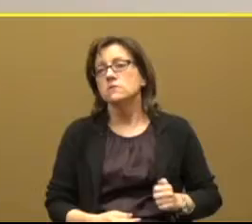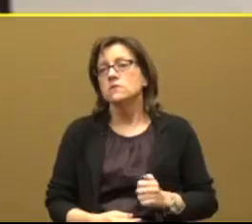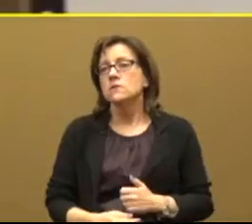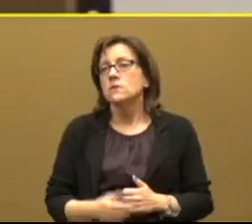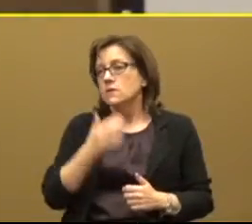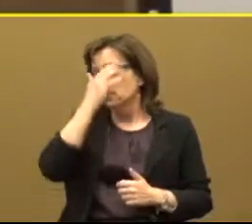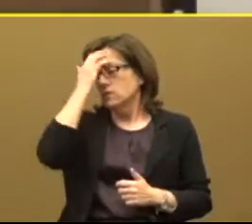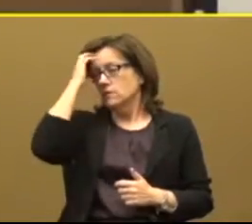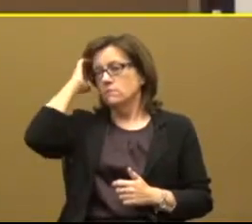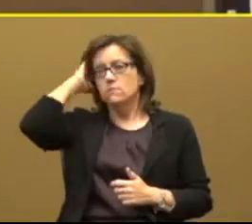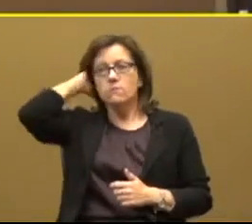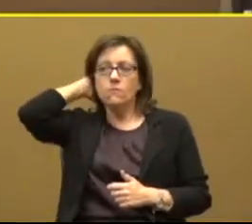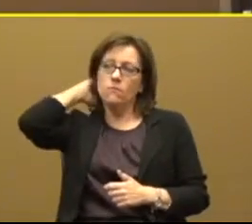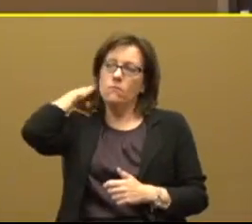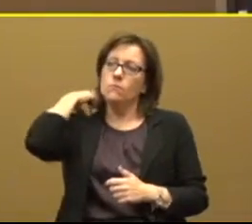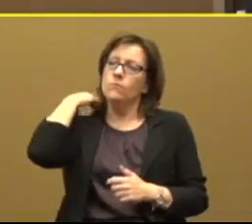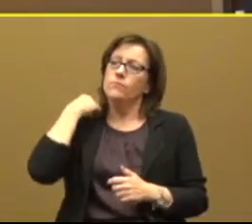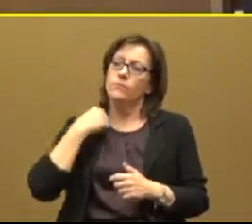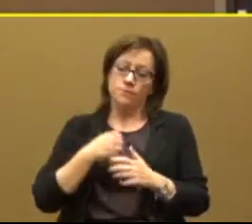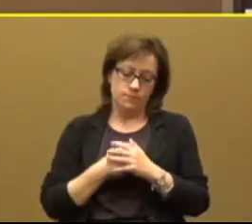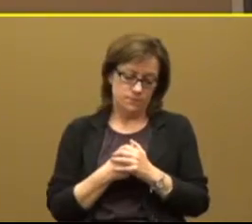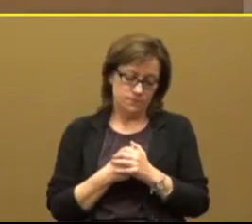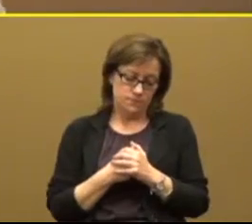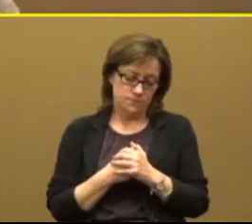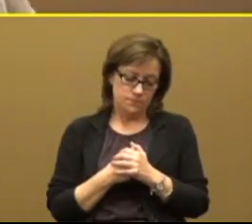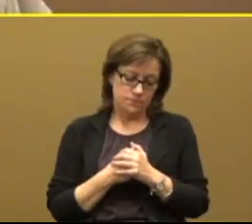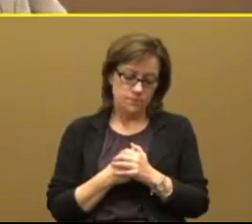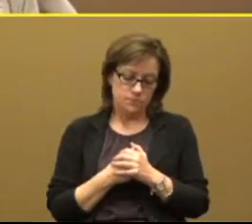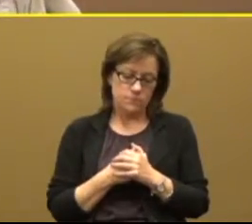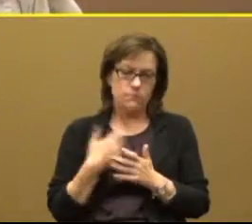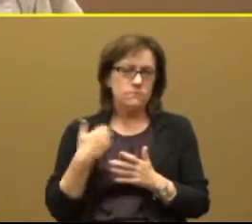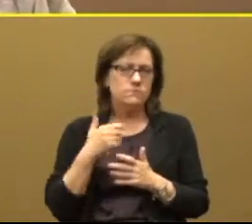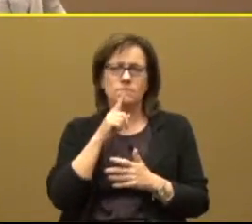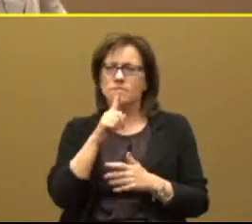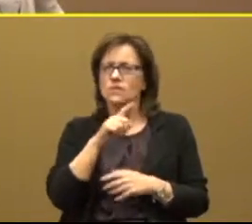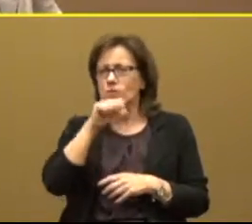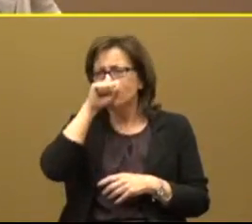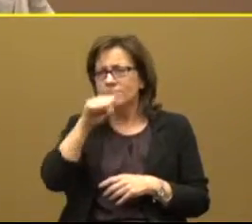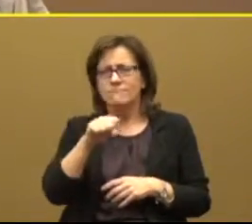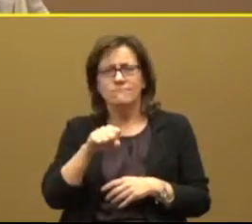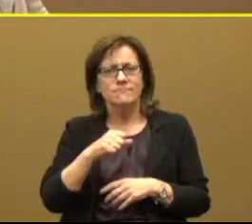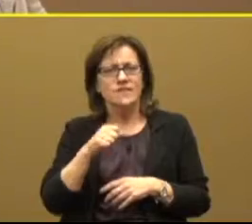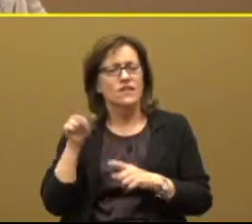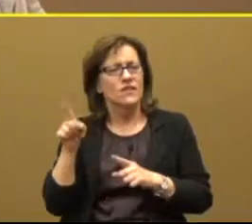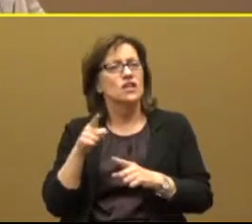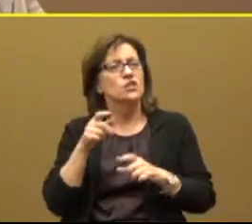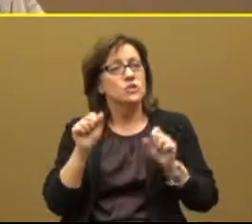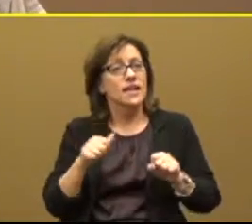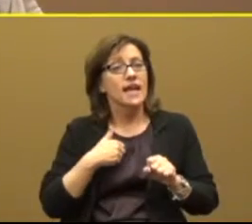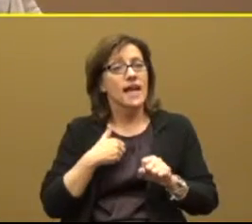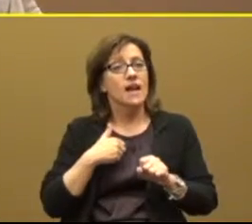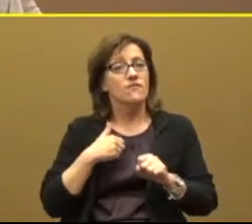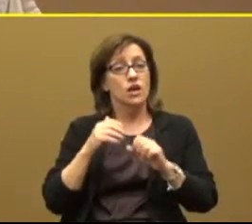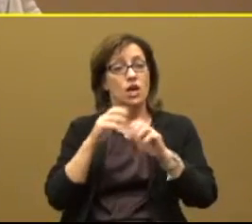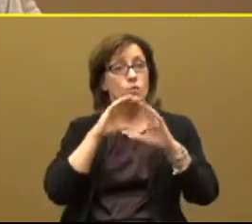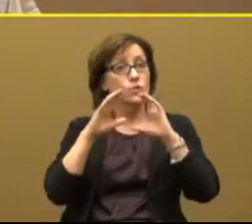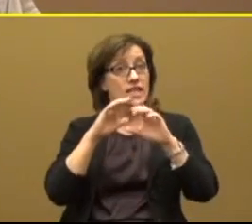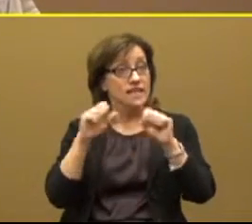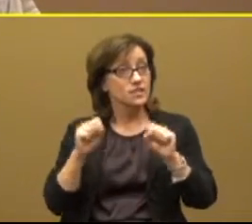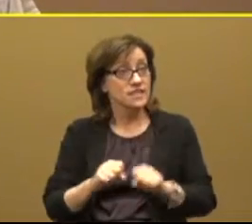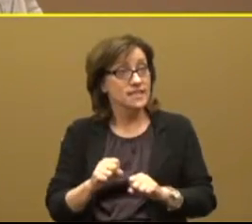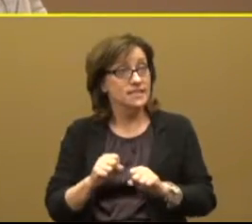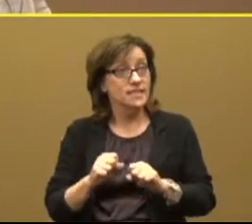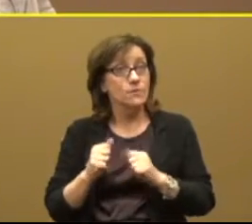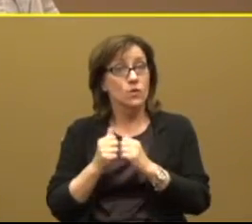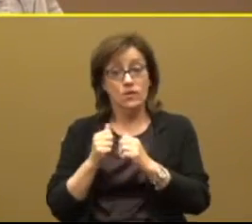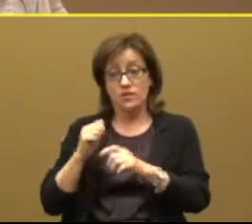thing that I love about this is because you can have a child with a communication system and they're trying to